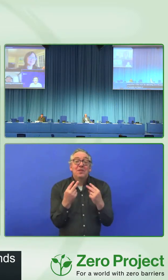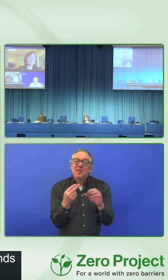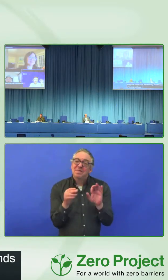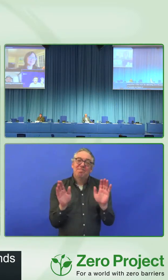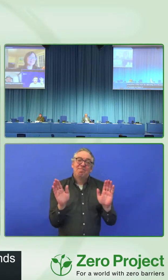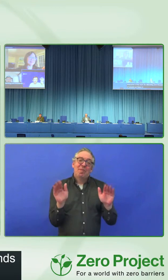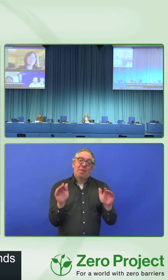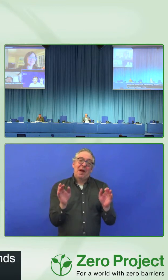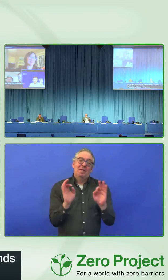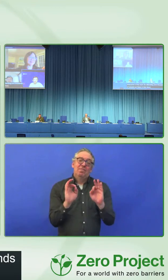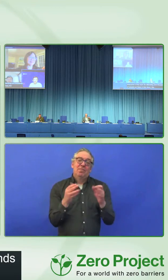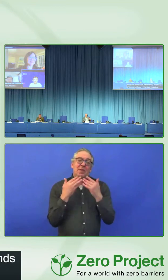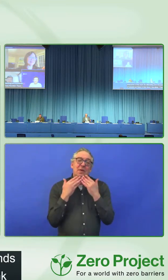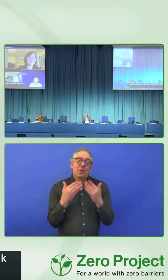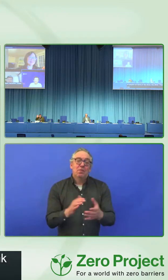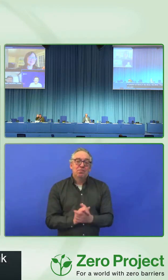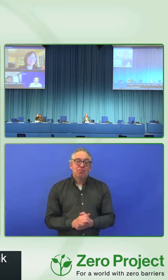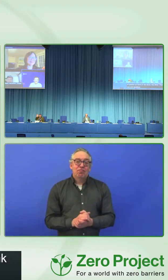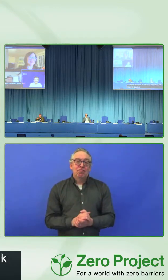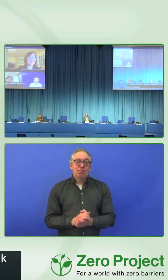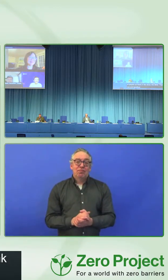Thank you, and great to see Marina's baby.